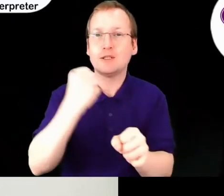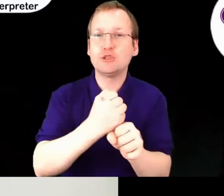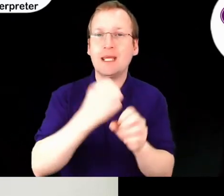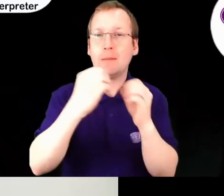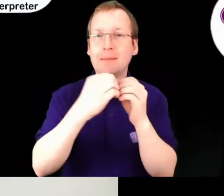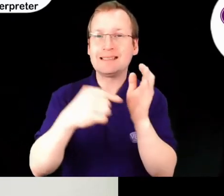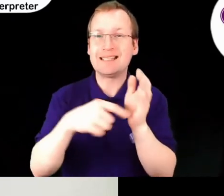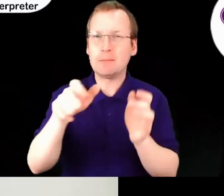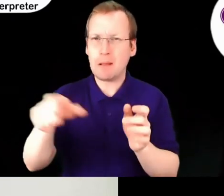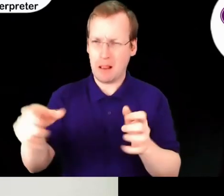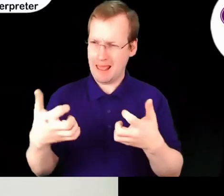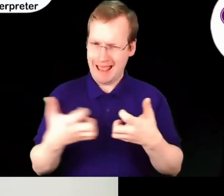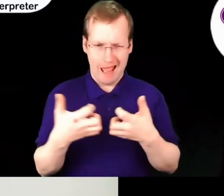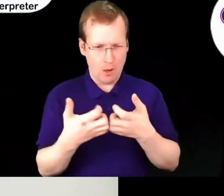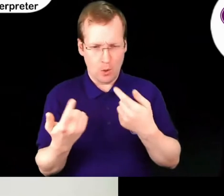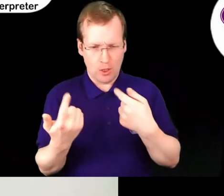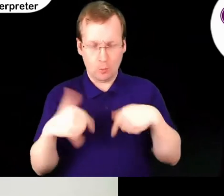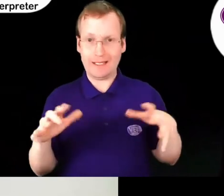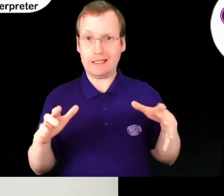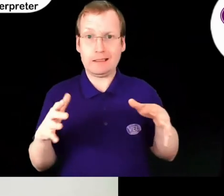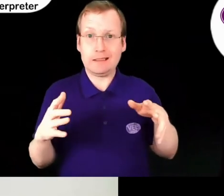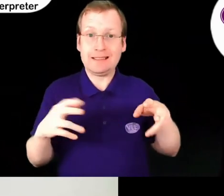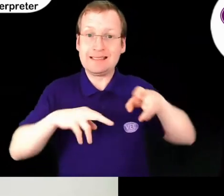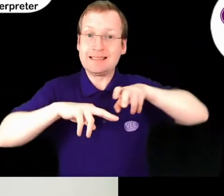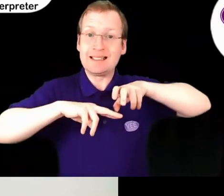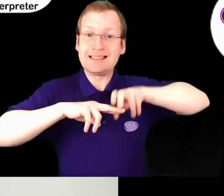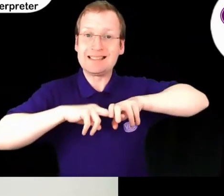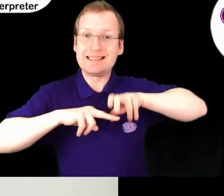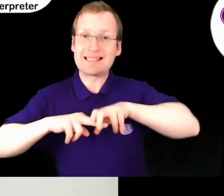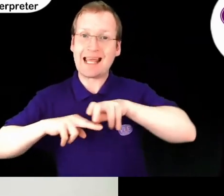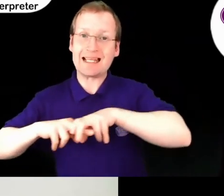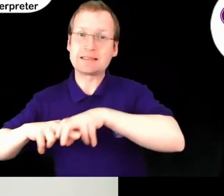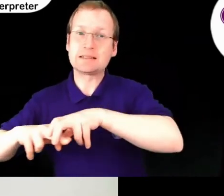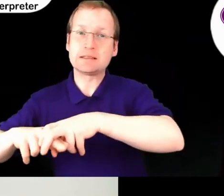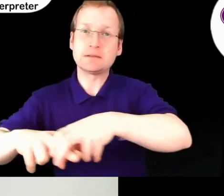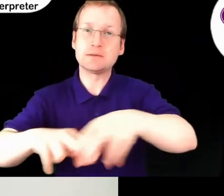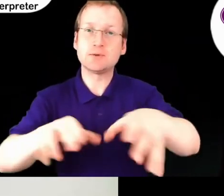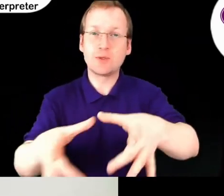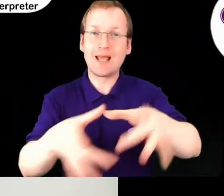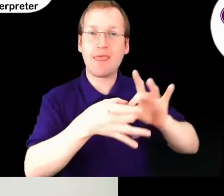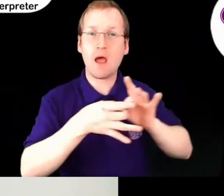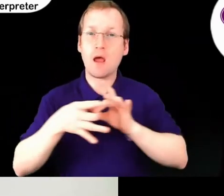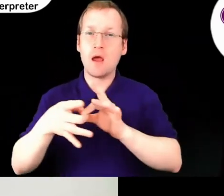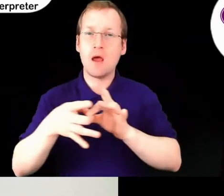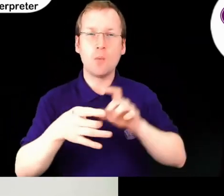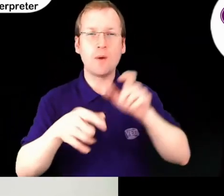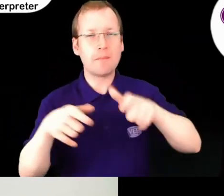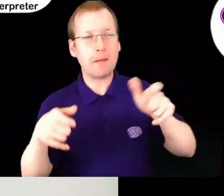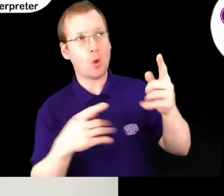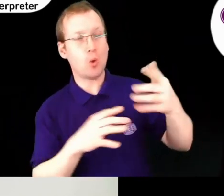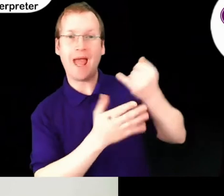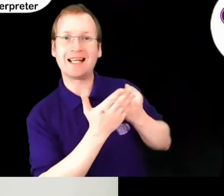table with people who would disagree with us or exclude us as LGBT Christians?